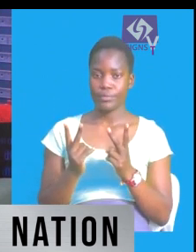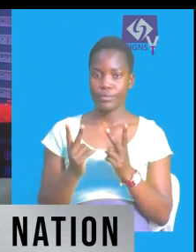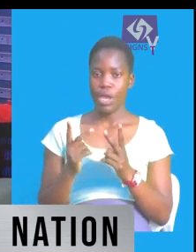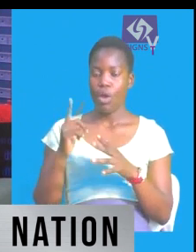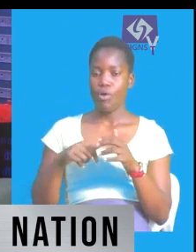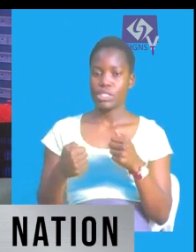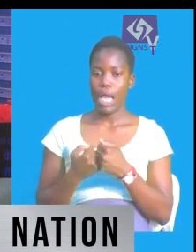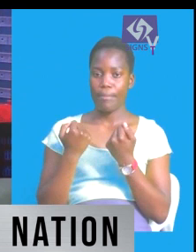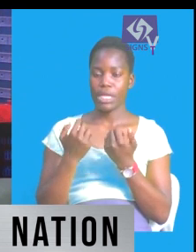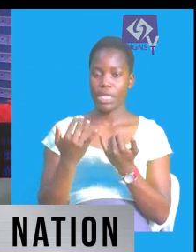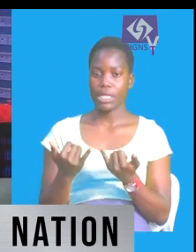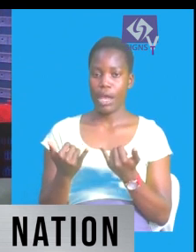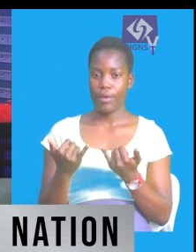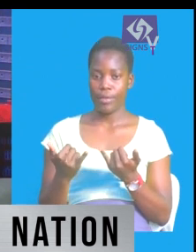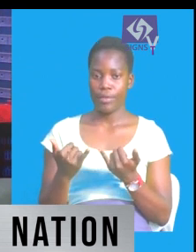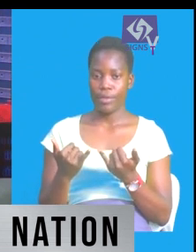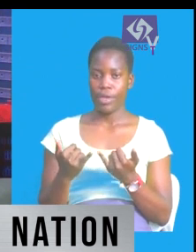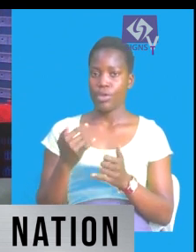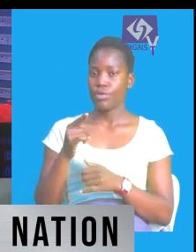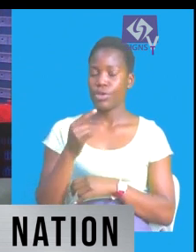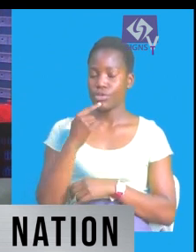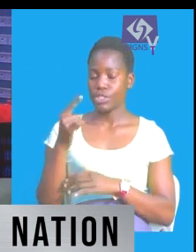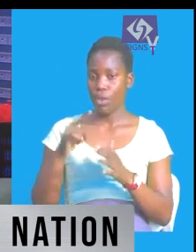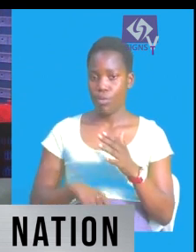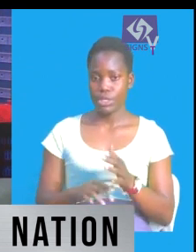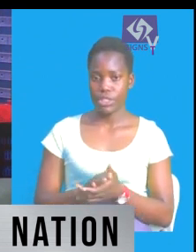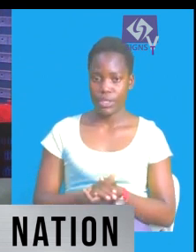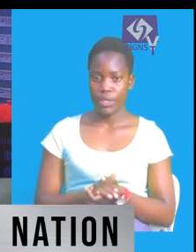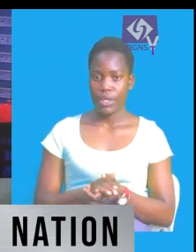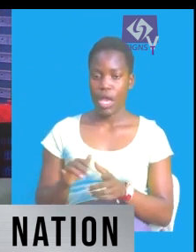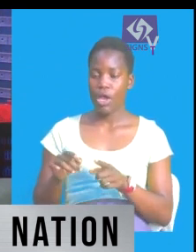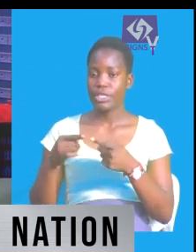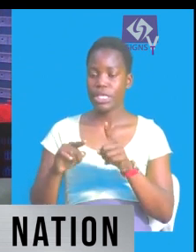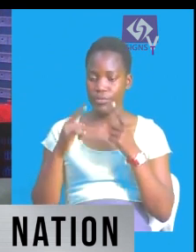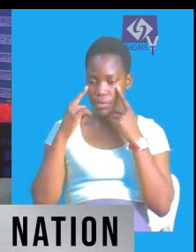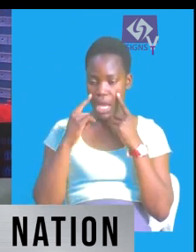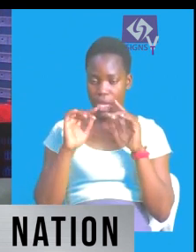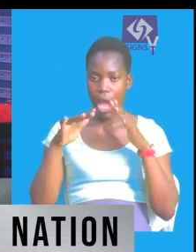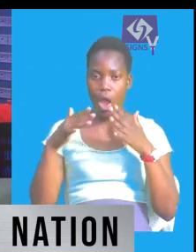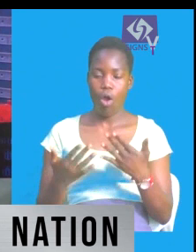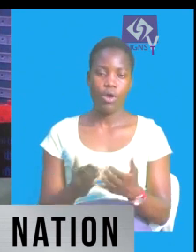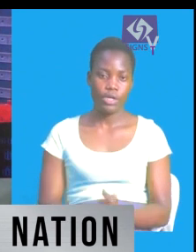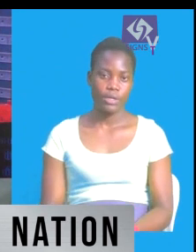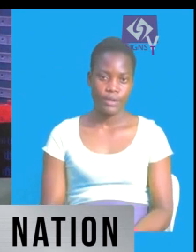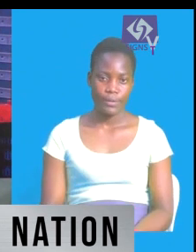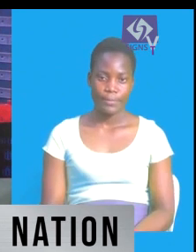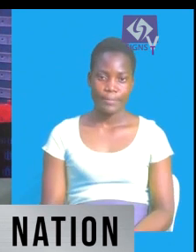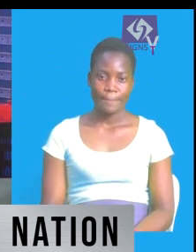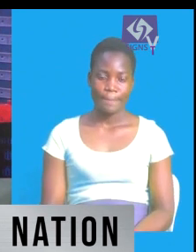what is happening sahizi. What do you have to say? We pia unalia ama?